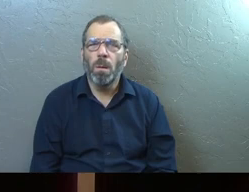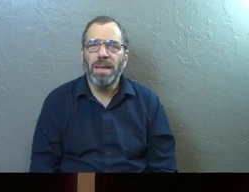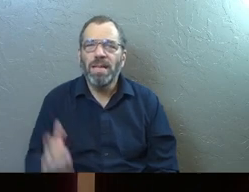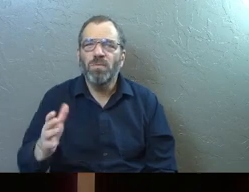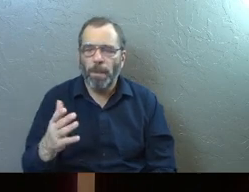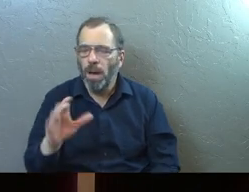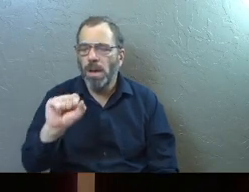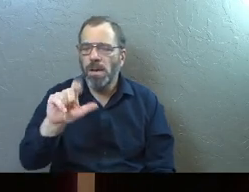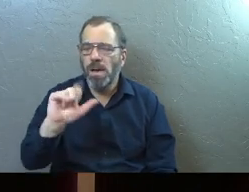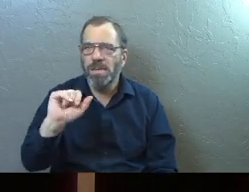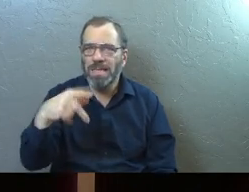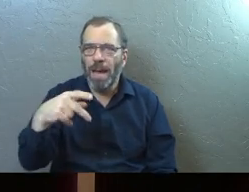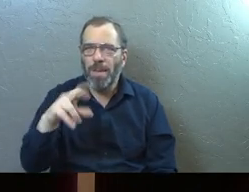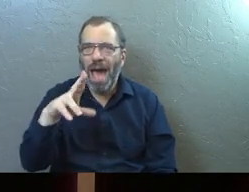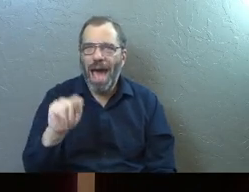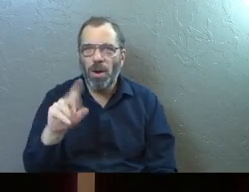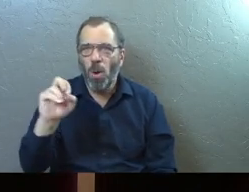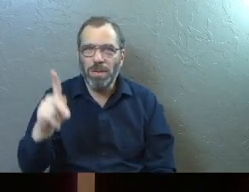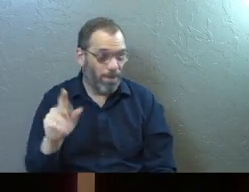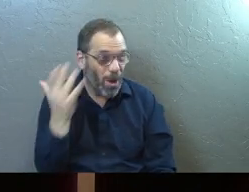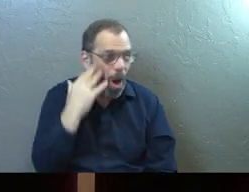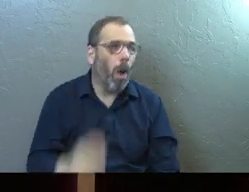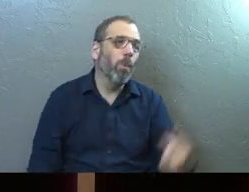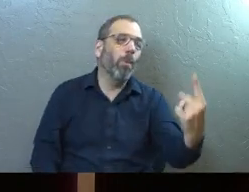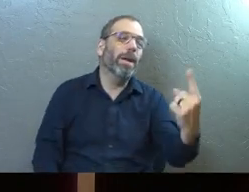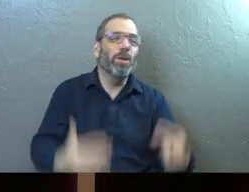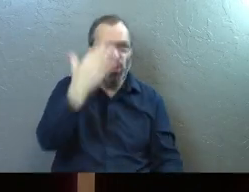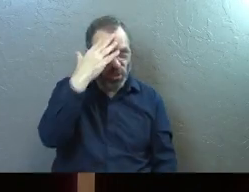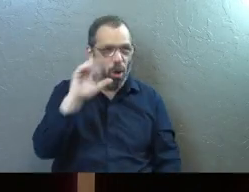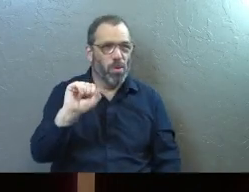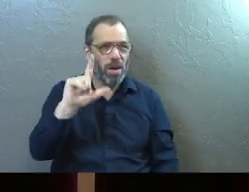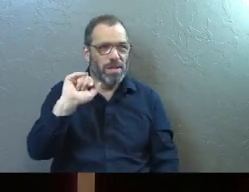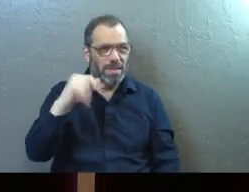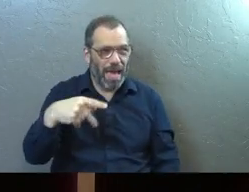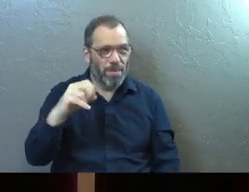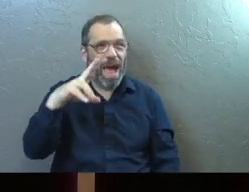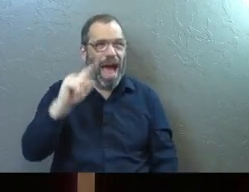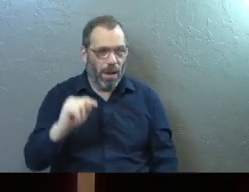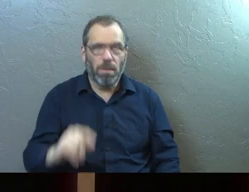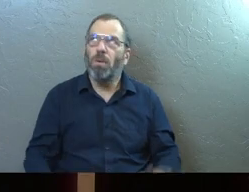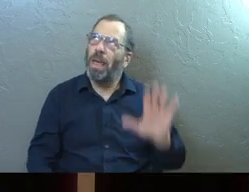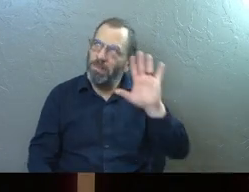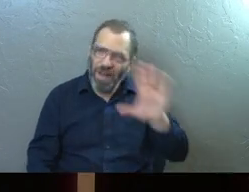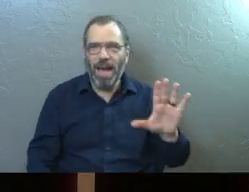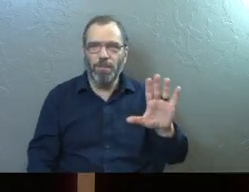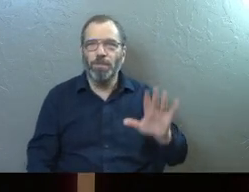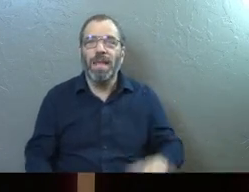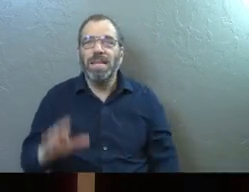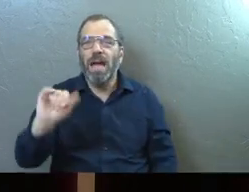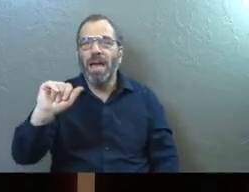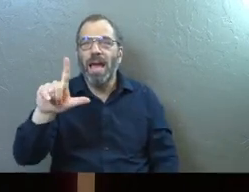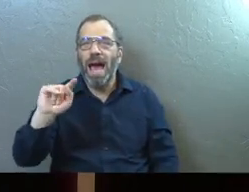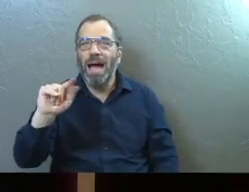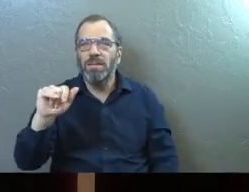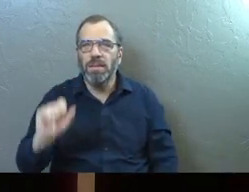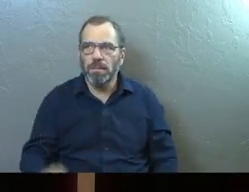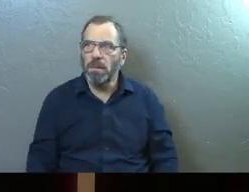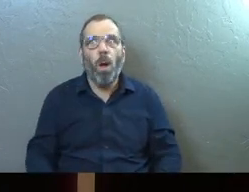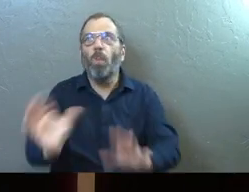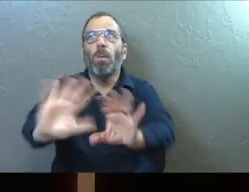Oklahoma. You know Slapout? There's one, okay. I know one Slapout over here, okay? It's like saying Altus. Just kidding.